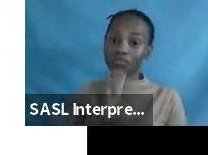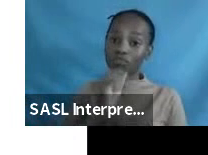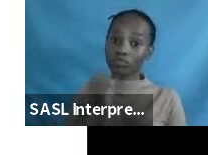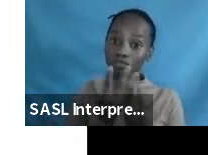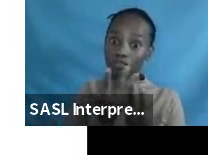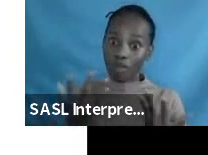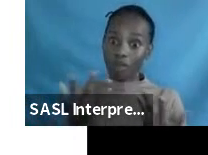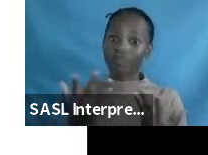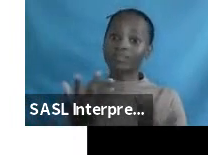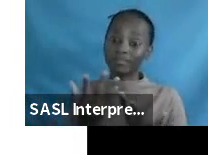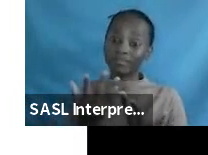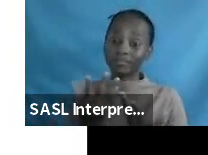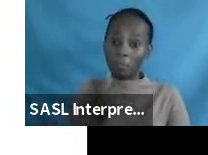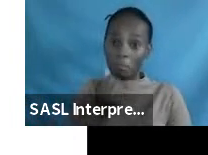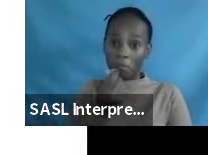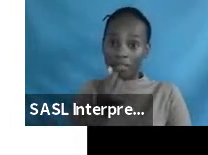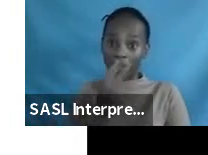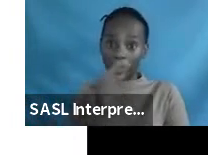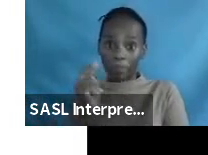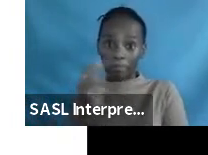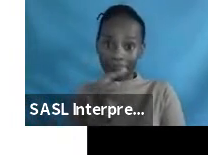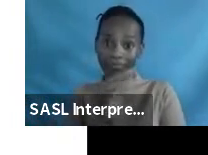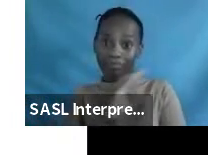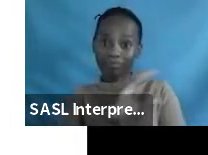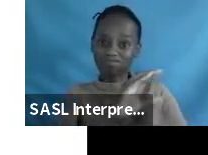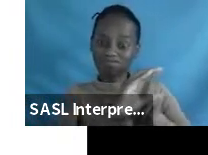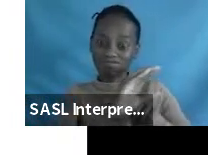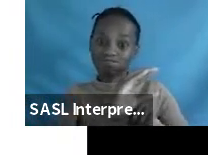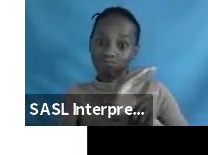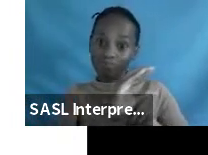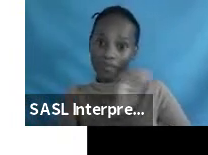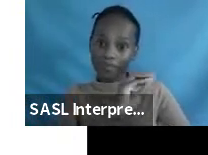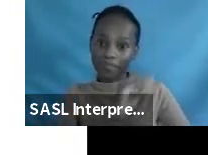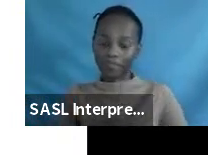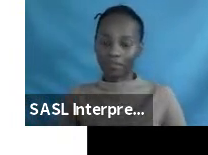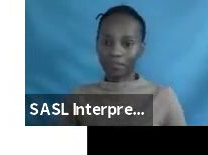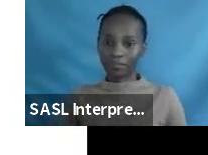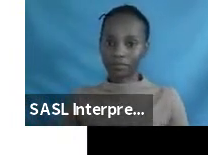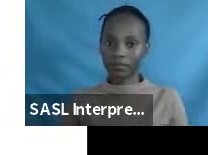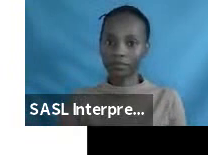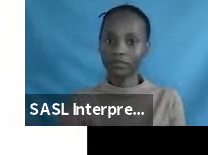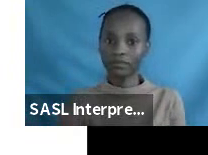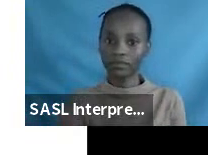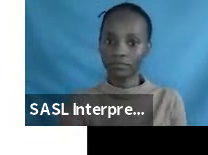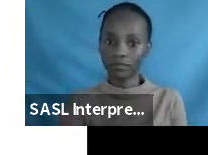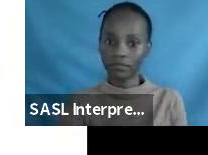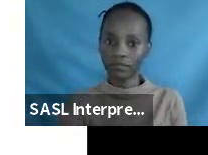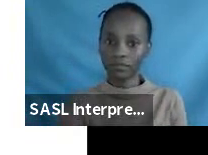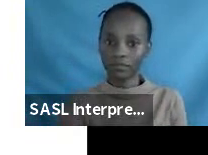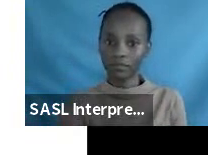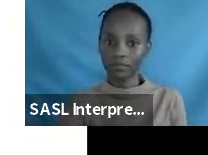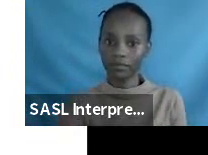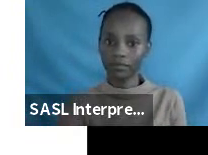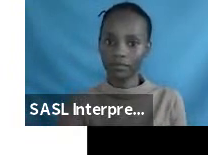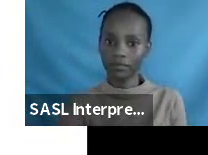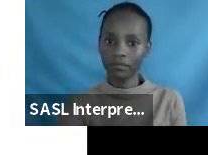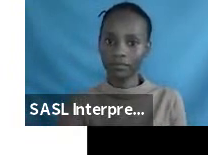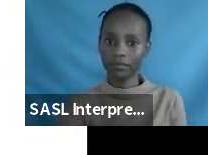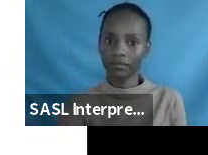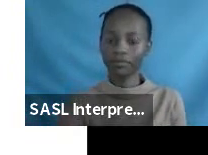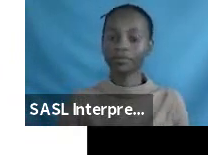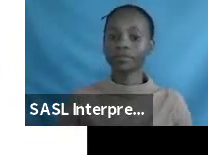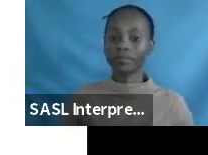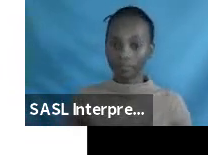money if you look at what is the amount of the world trade as we speak. And then IPR, unlike other properties,